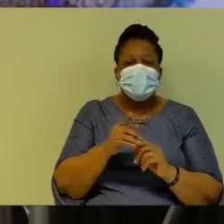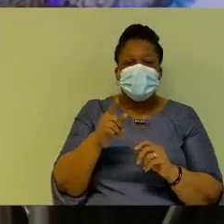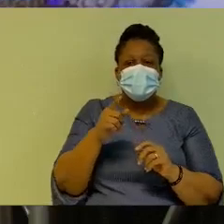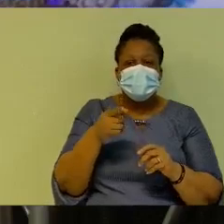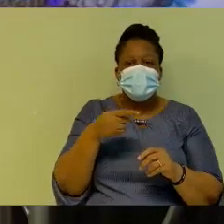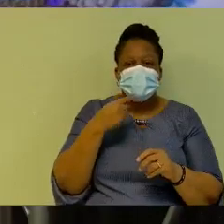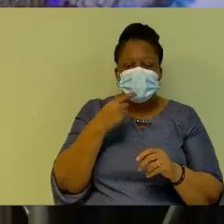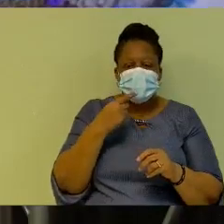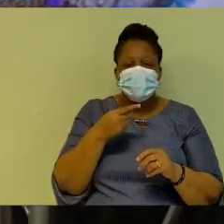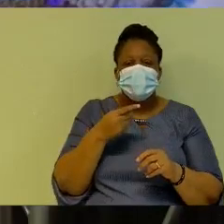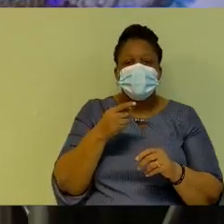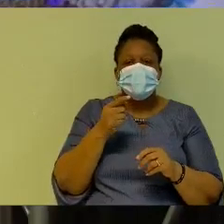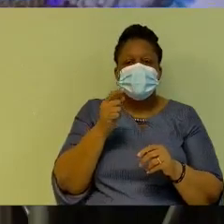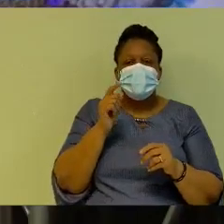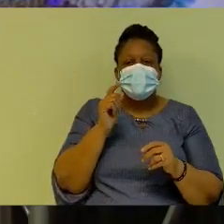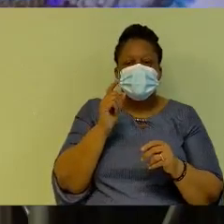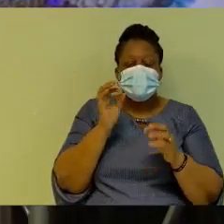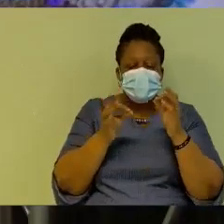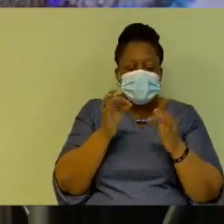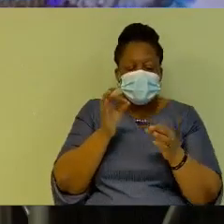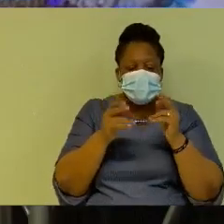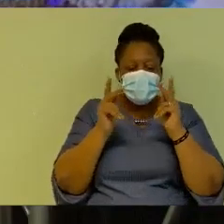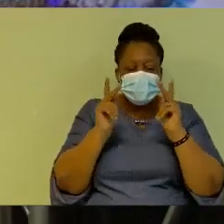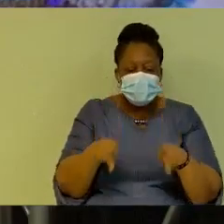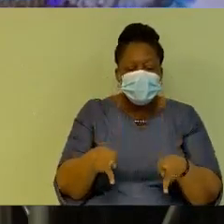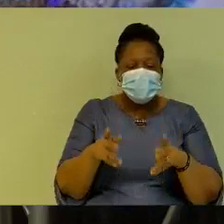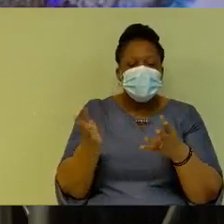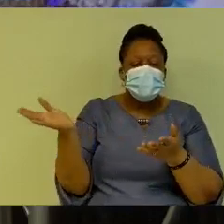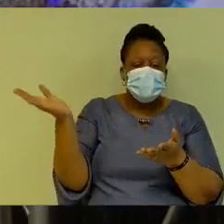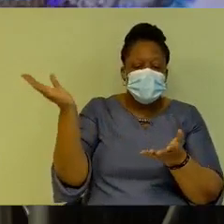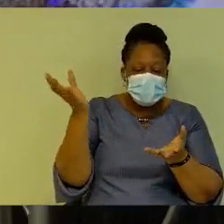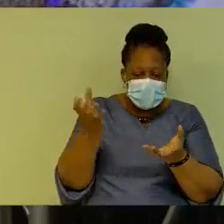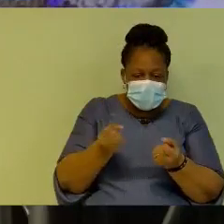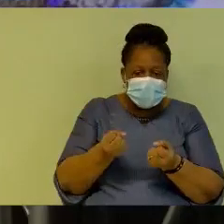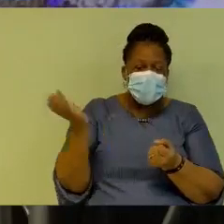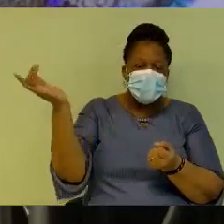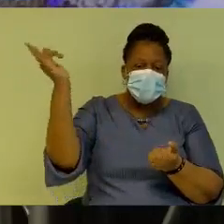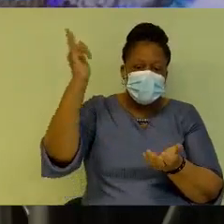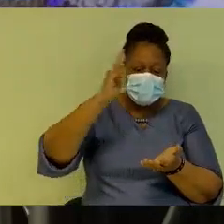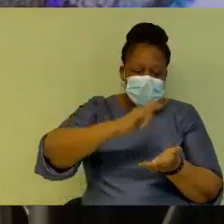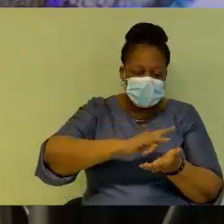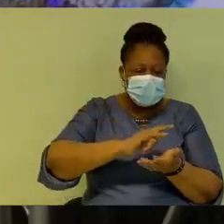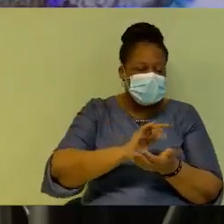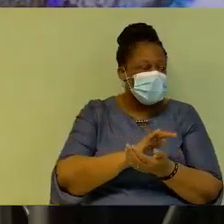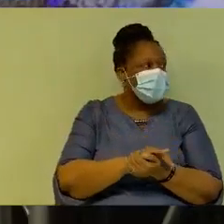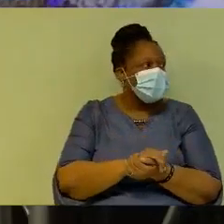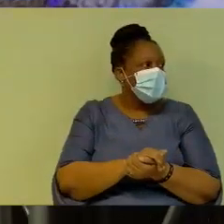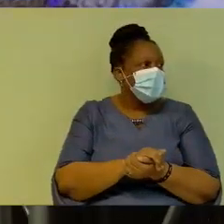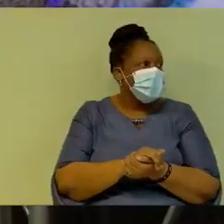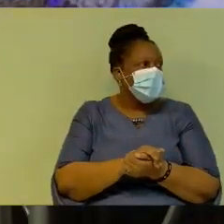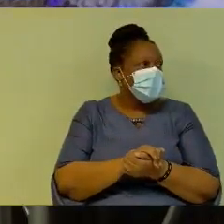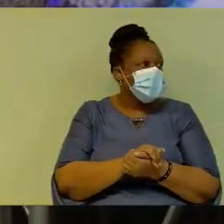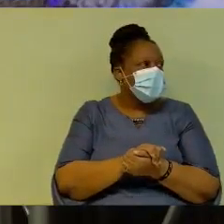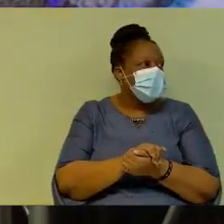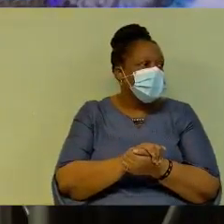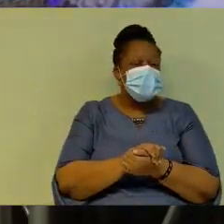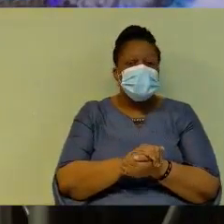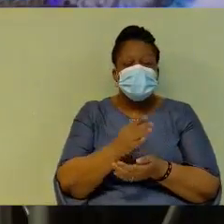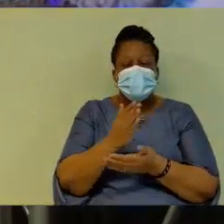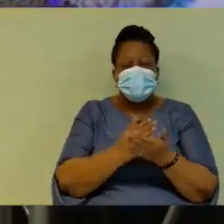been accommodating in terms of those persons who have wanted to return home. We have had cases, for example, of a young man in